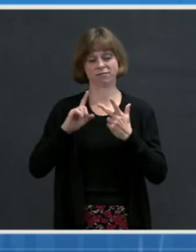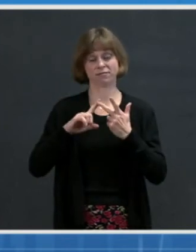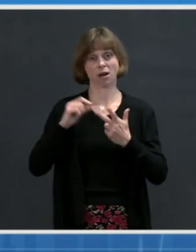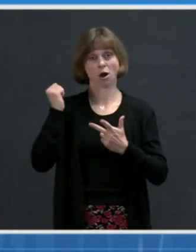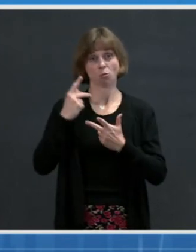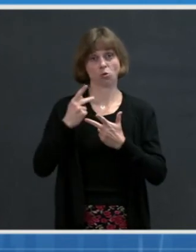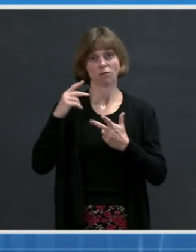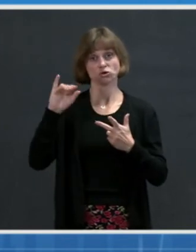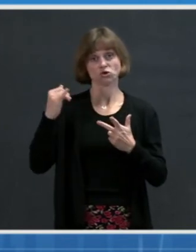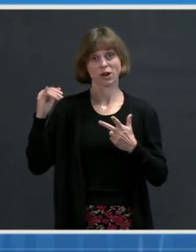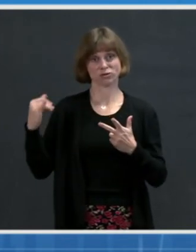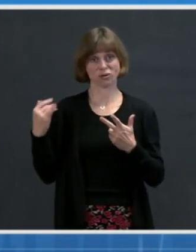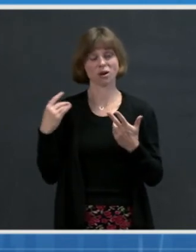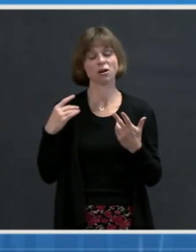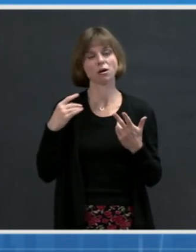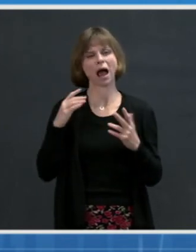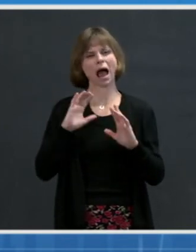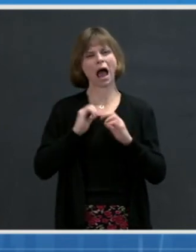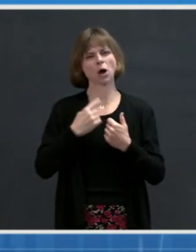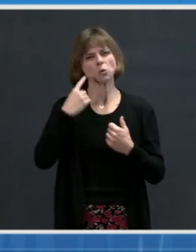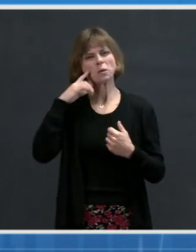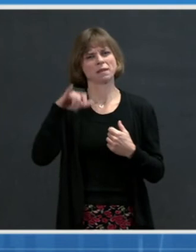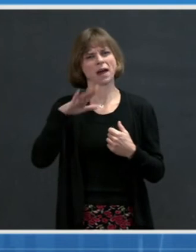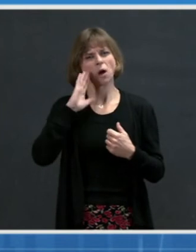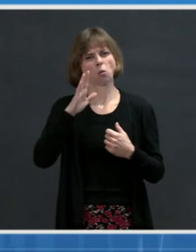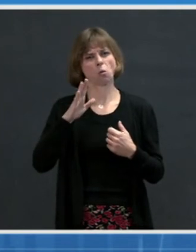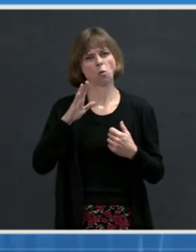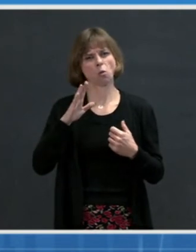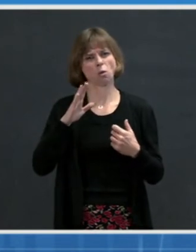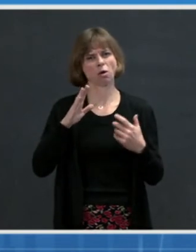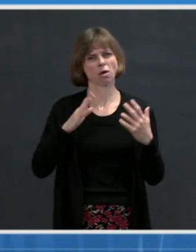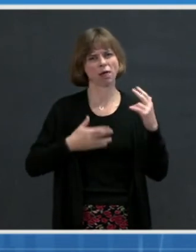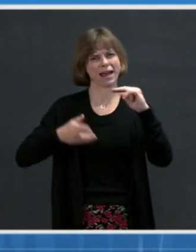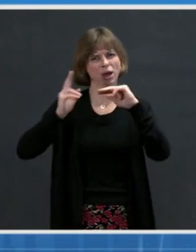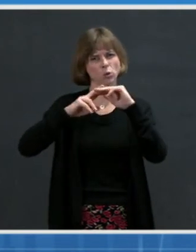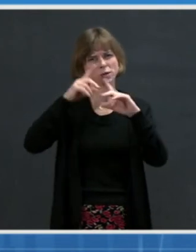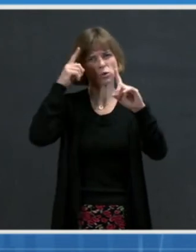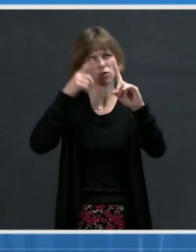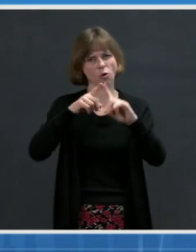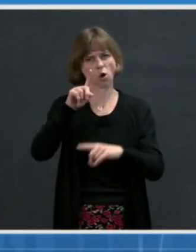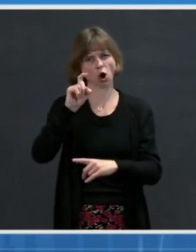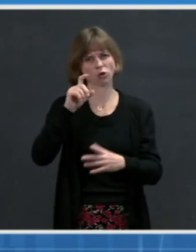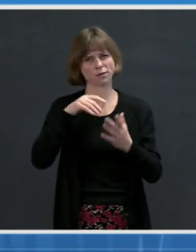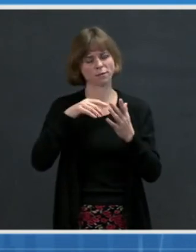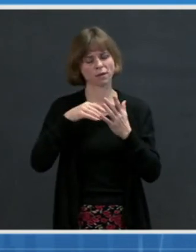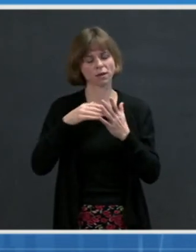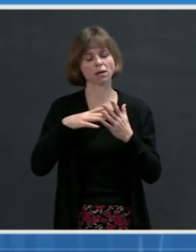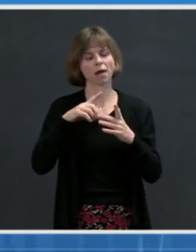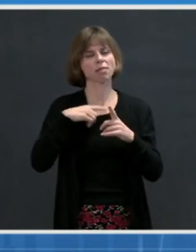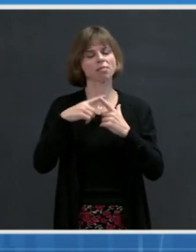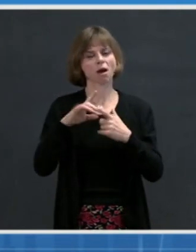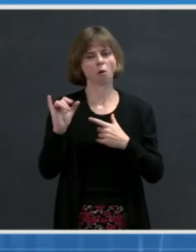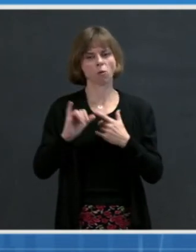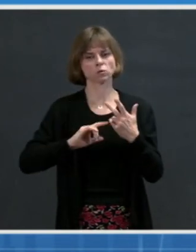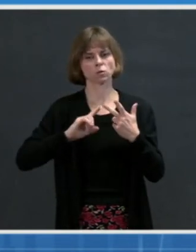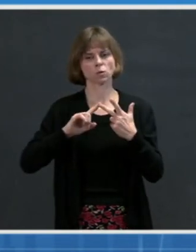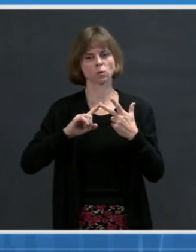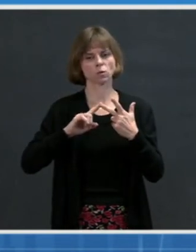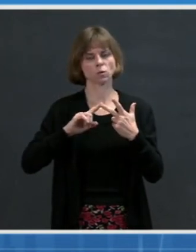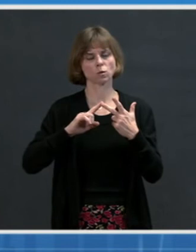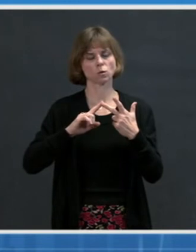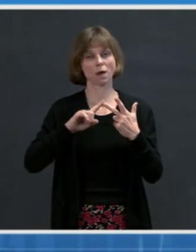100 million shots in 100 days? Do you expect to increase that goal? And then just lastly, on the question of